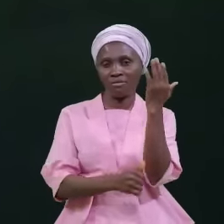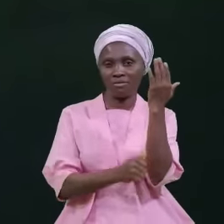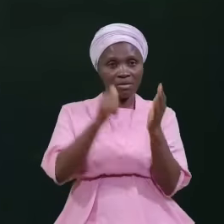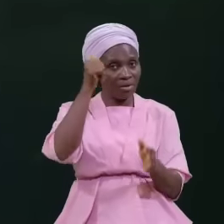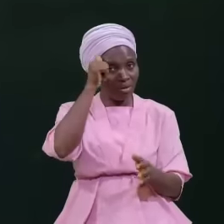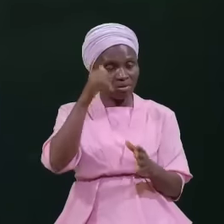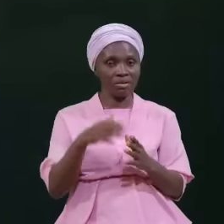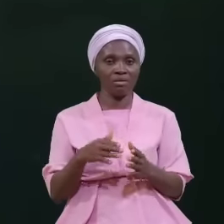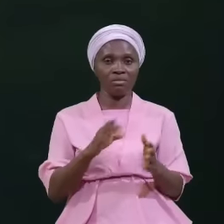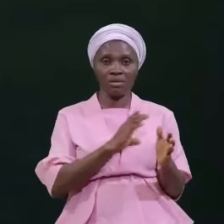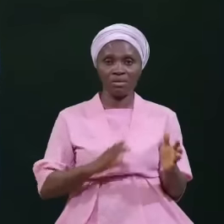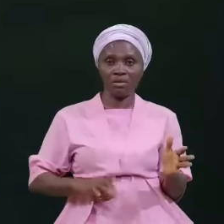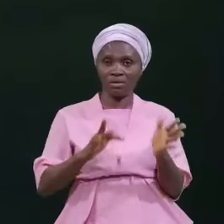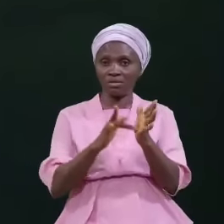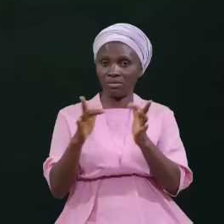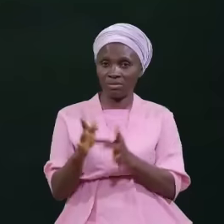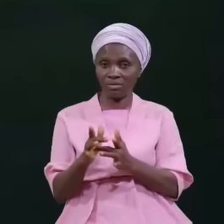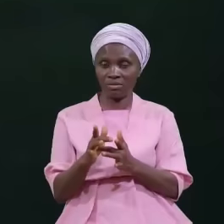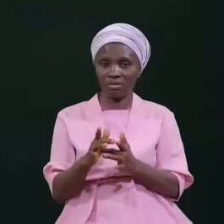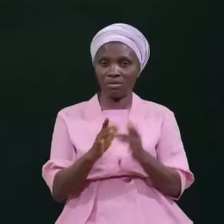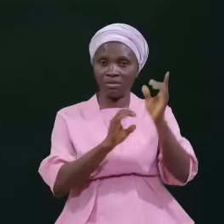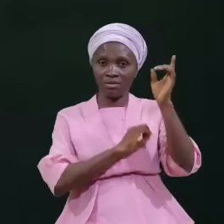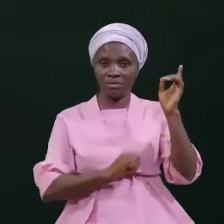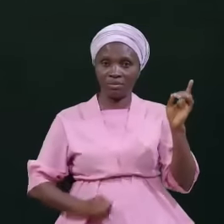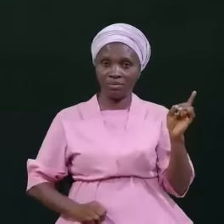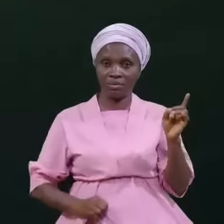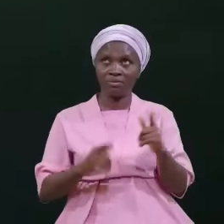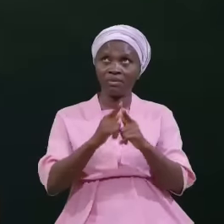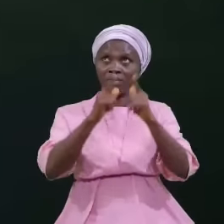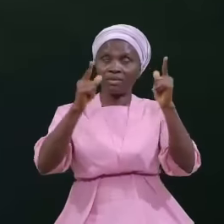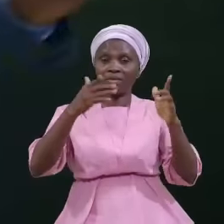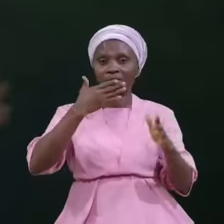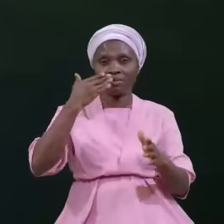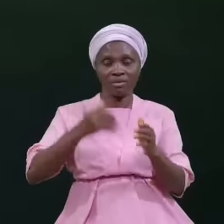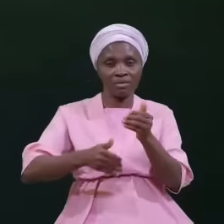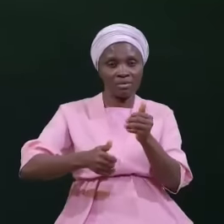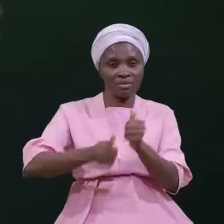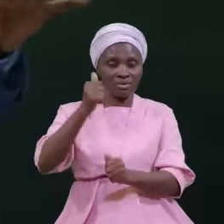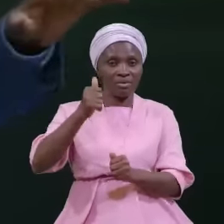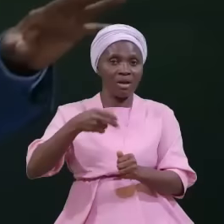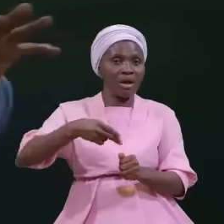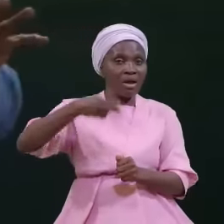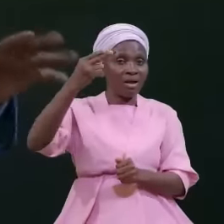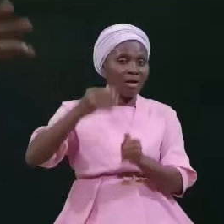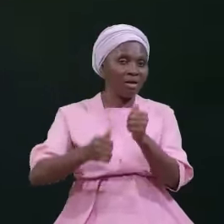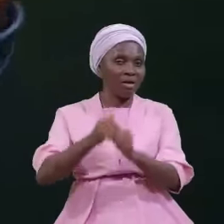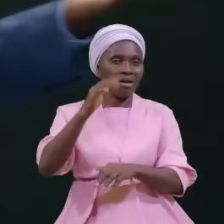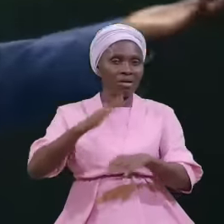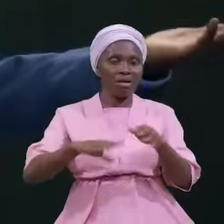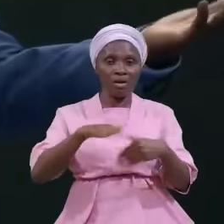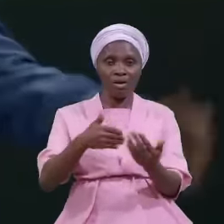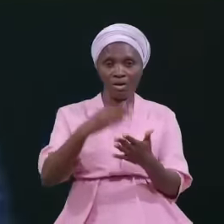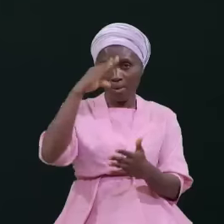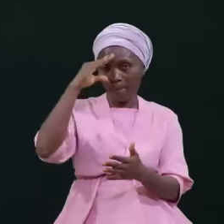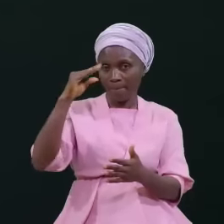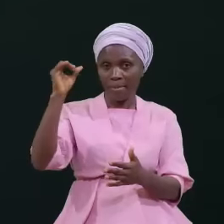Jesus, Emmanuel, greater and higher than all men everywhere, because